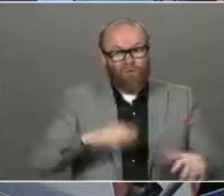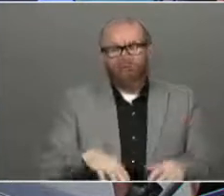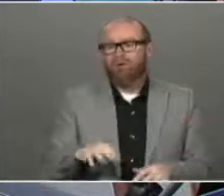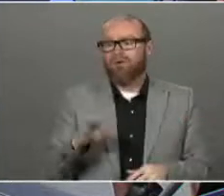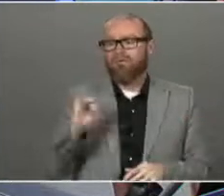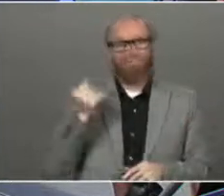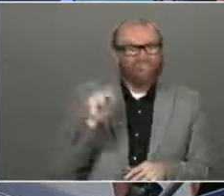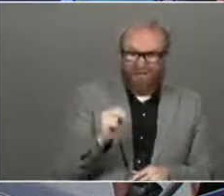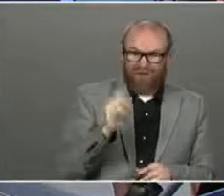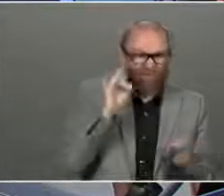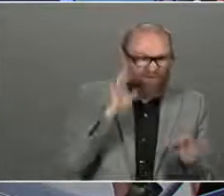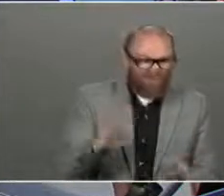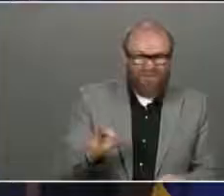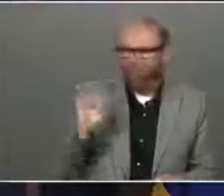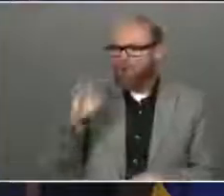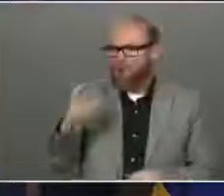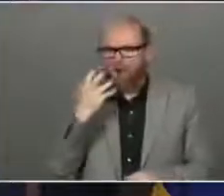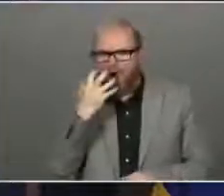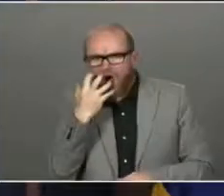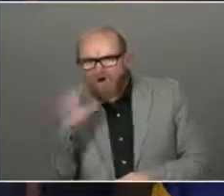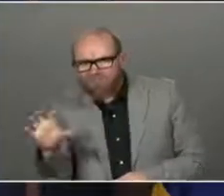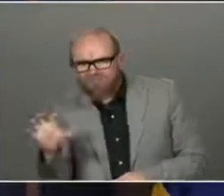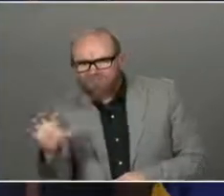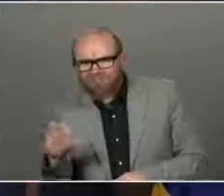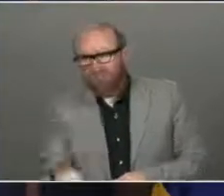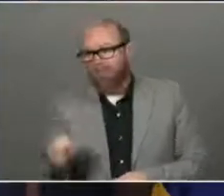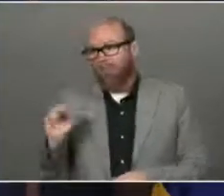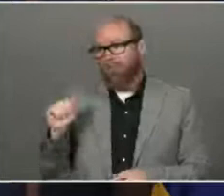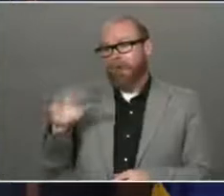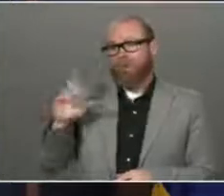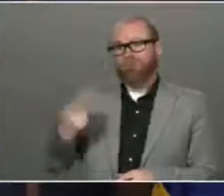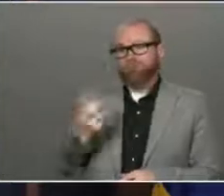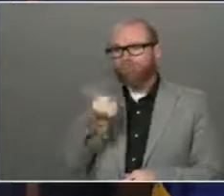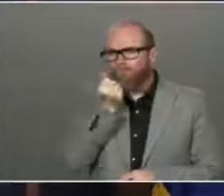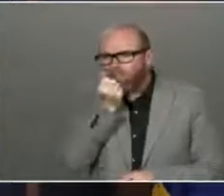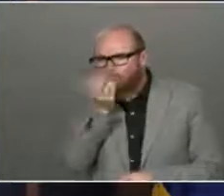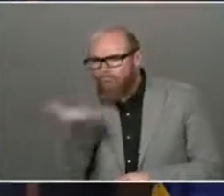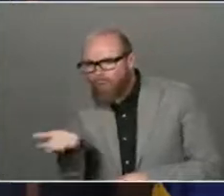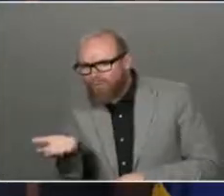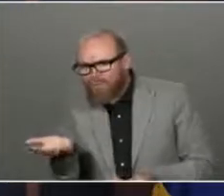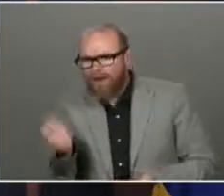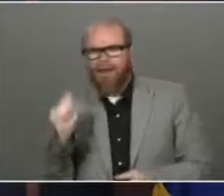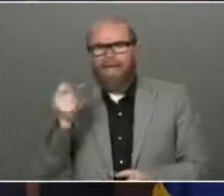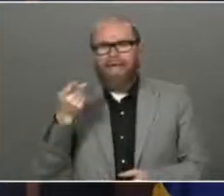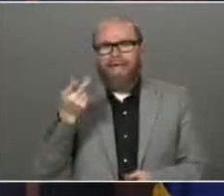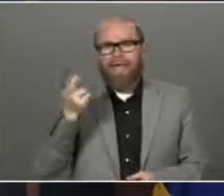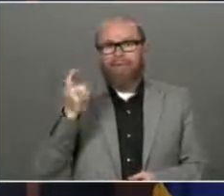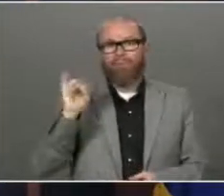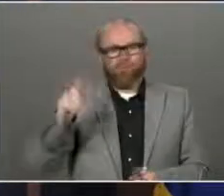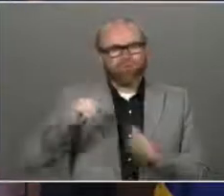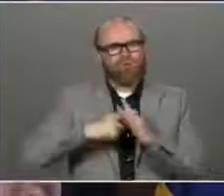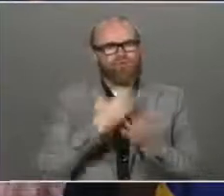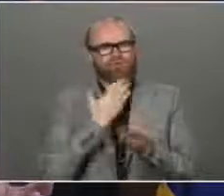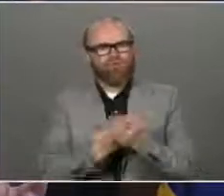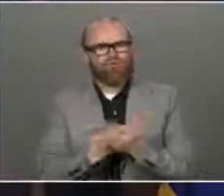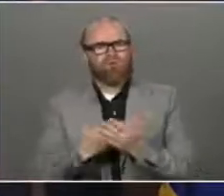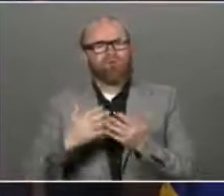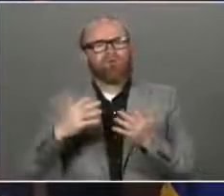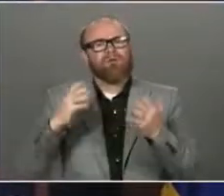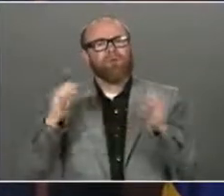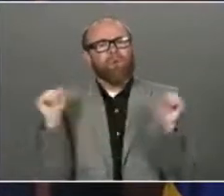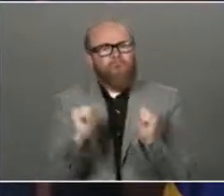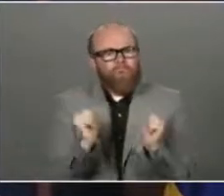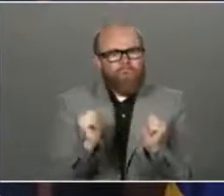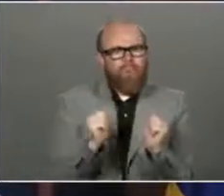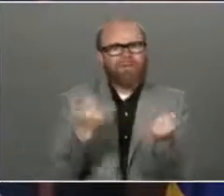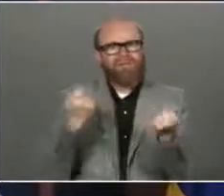worst Februarys we've ever had. March was warmer than normal, which isn't good. April has been a great month. I mean, this is the type of April we've